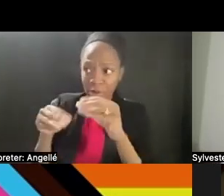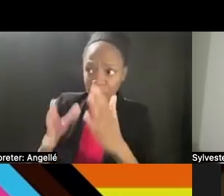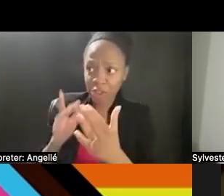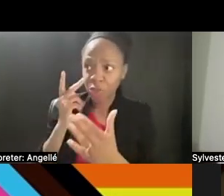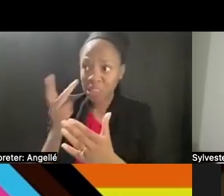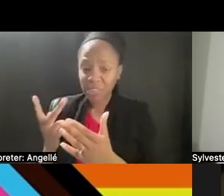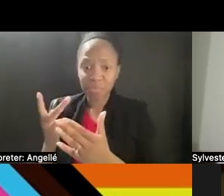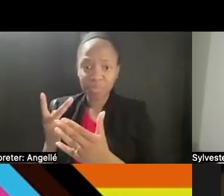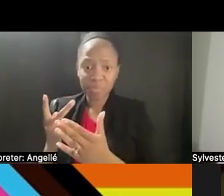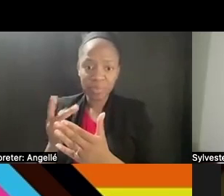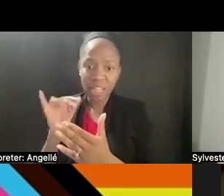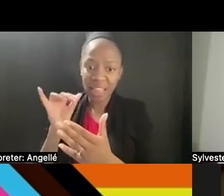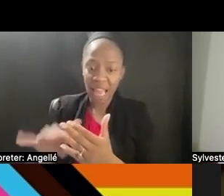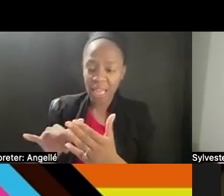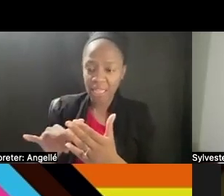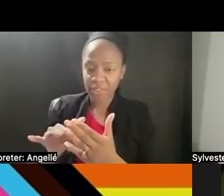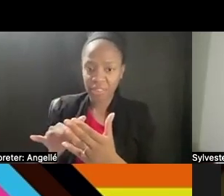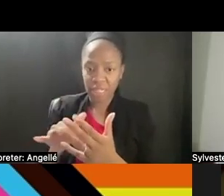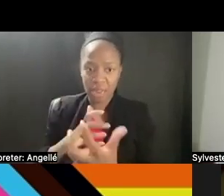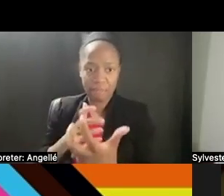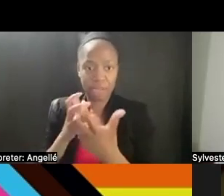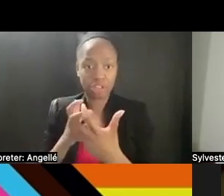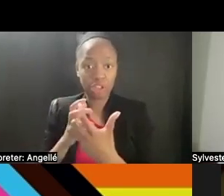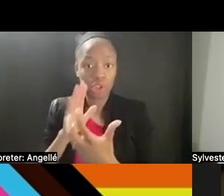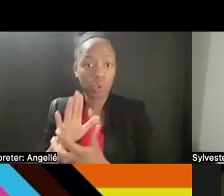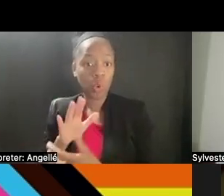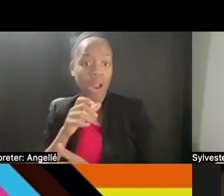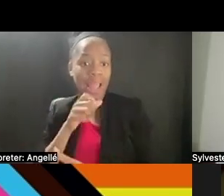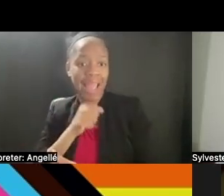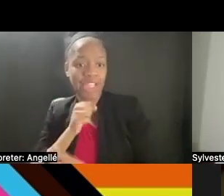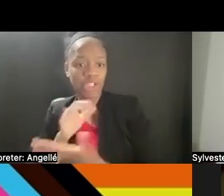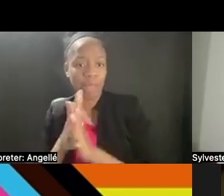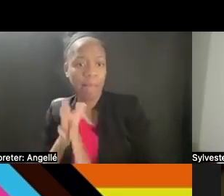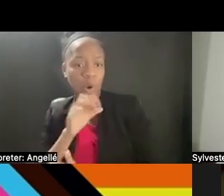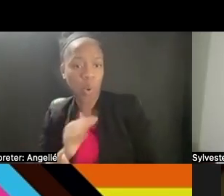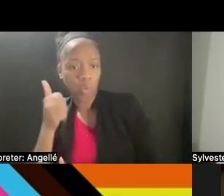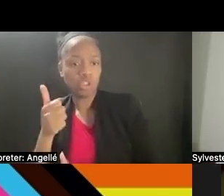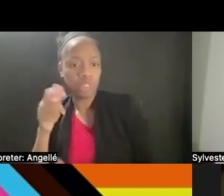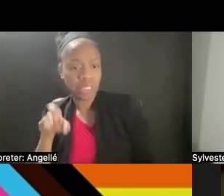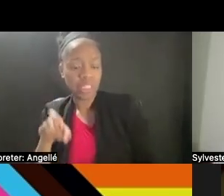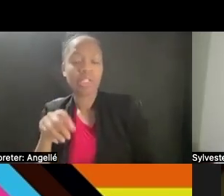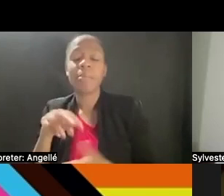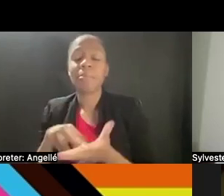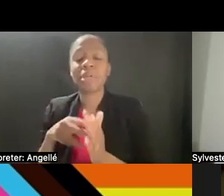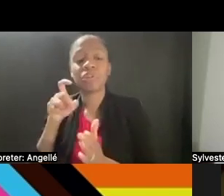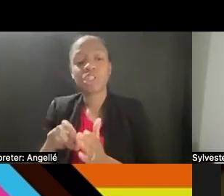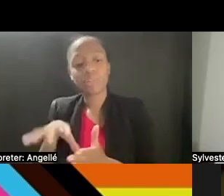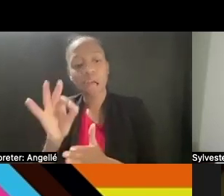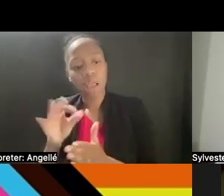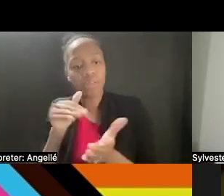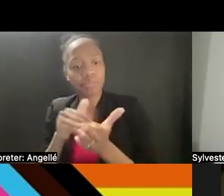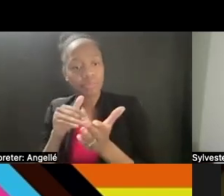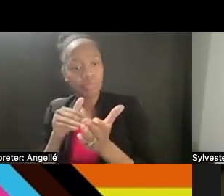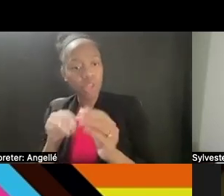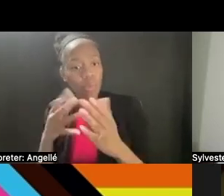not catering to your aging needs, then you need to find a practice that will cater to